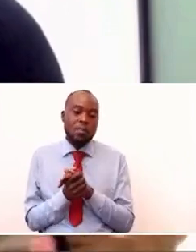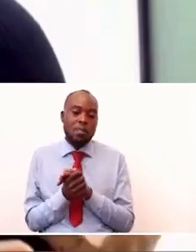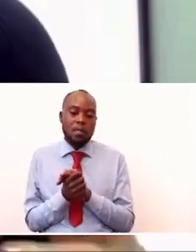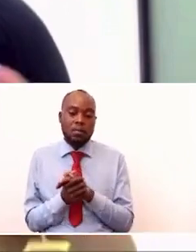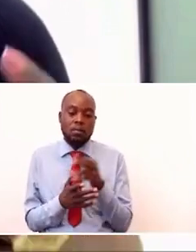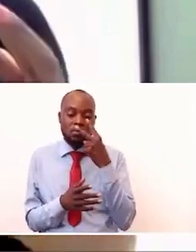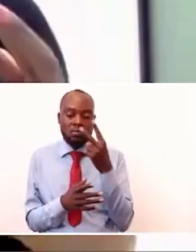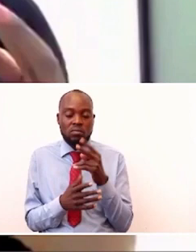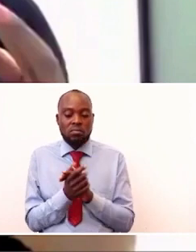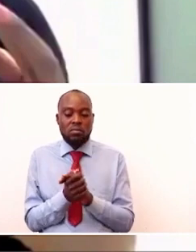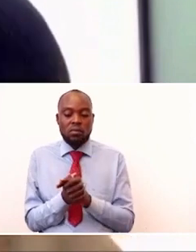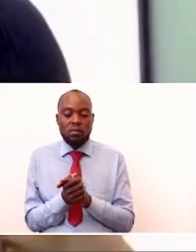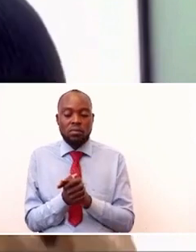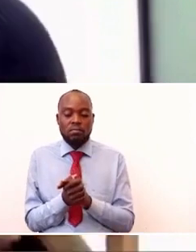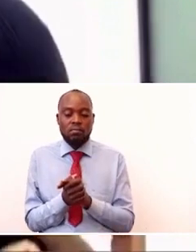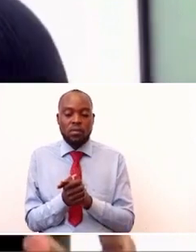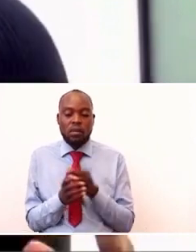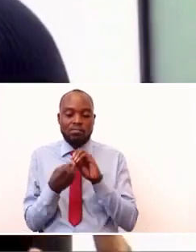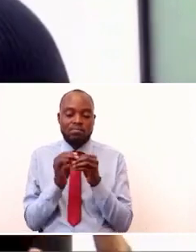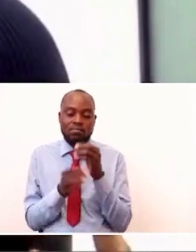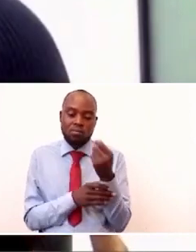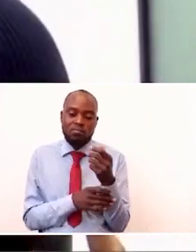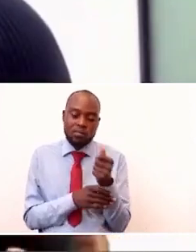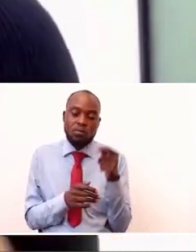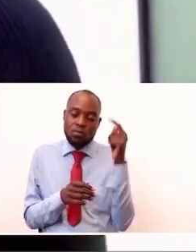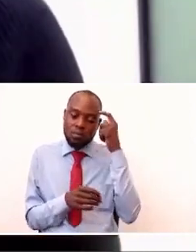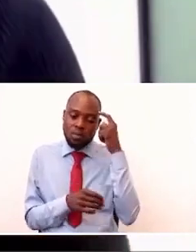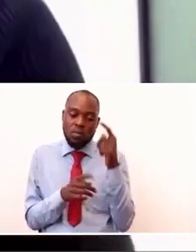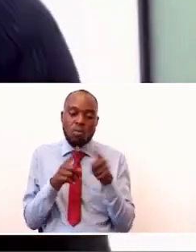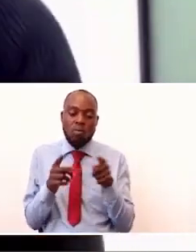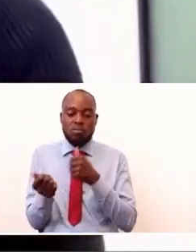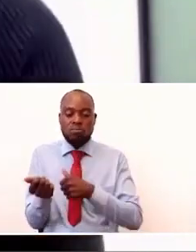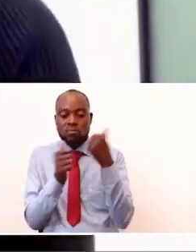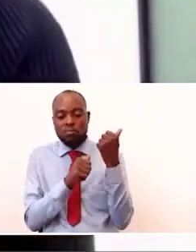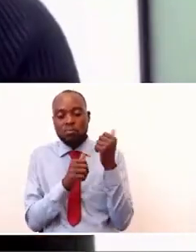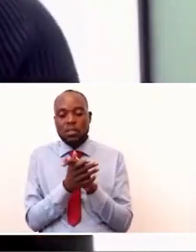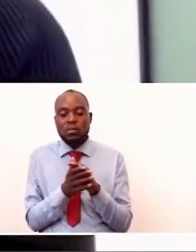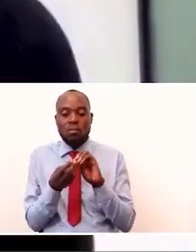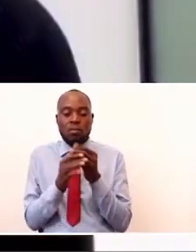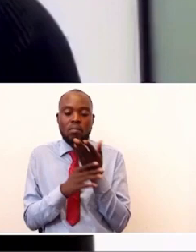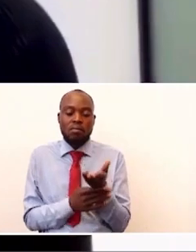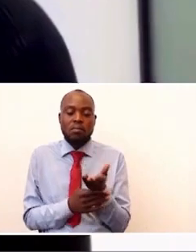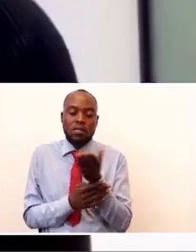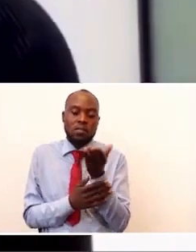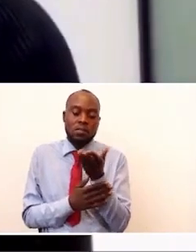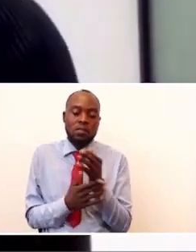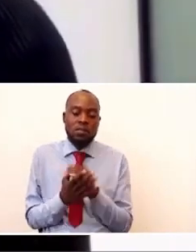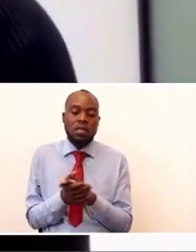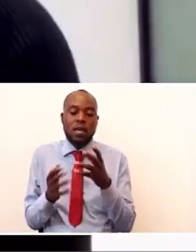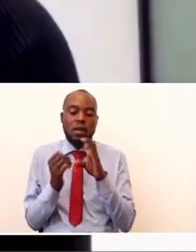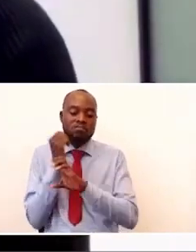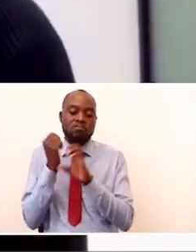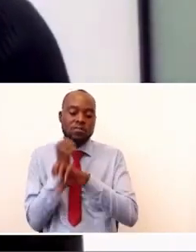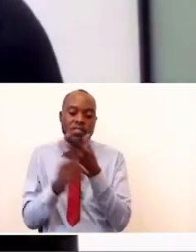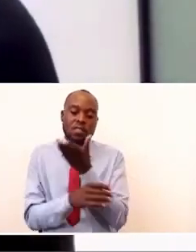we looking at modeling our own currencies in the sense and not backing it up or, premising it on something else or another continent,